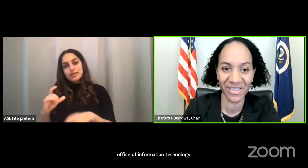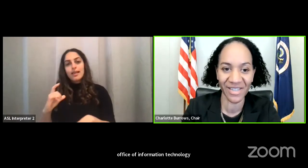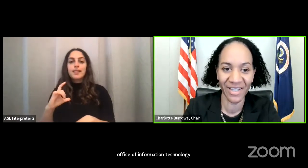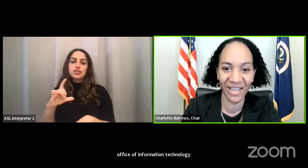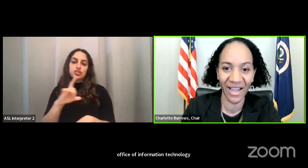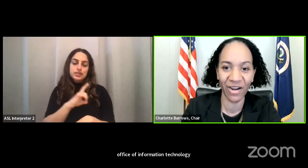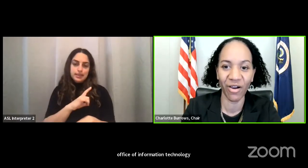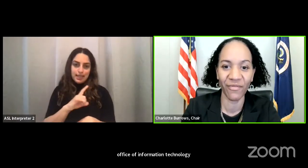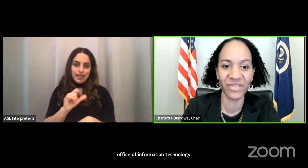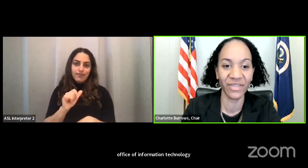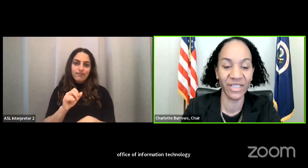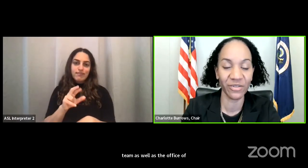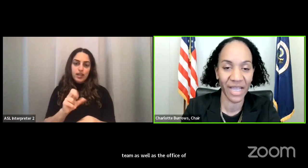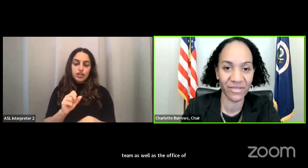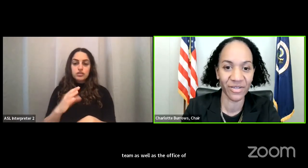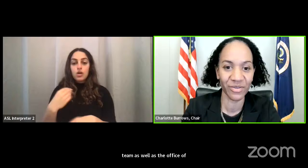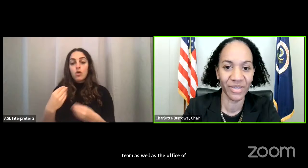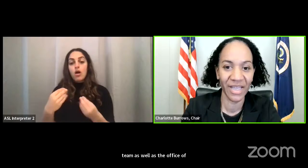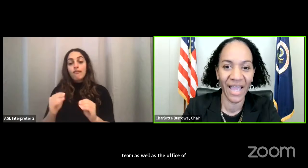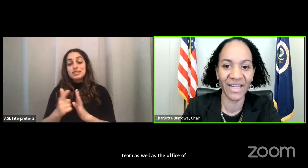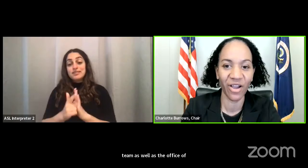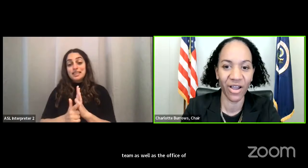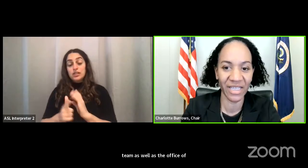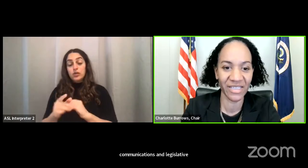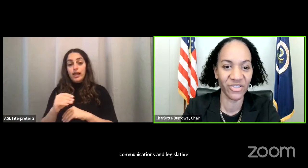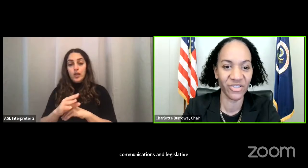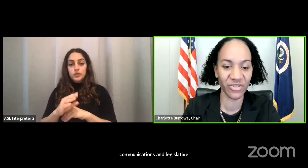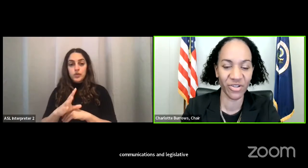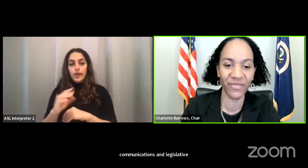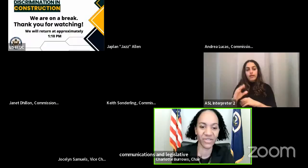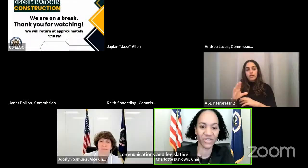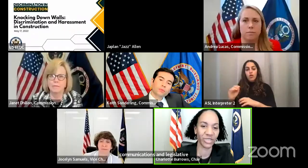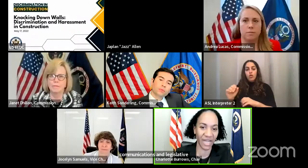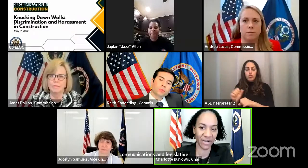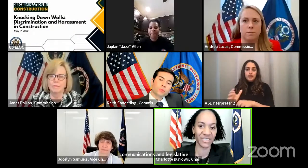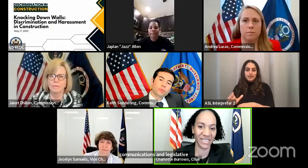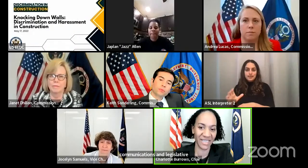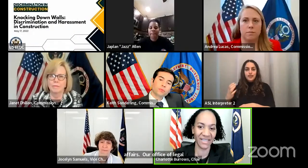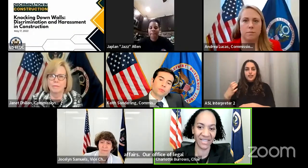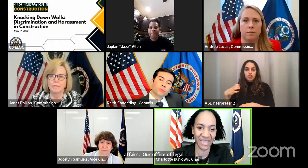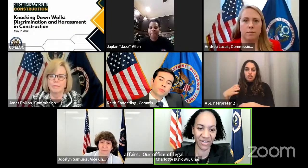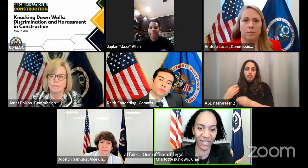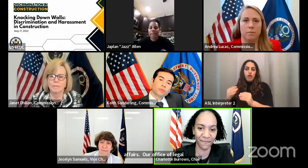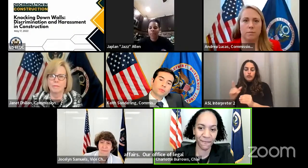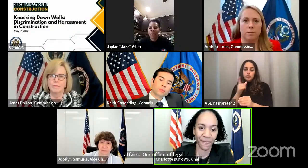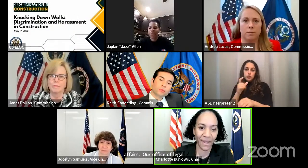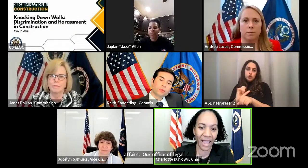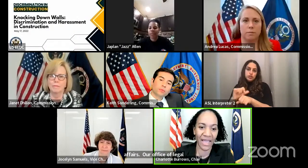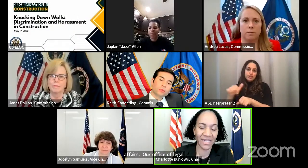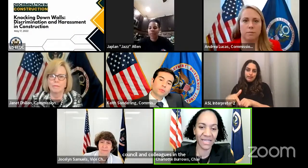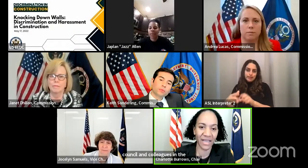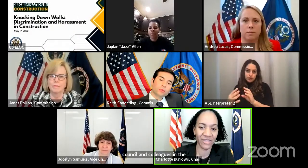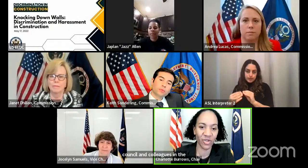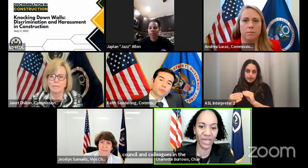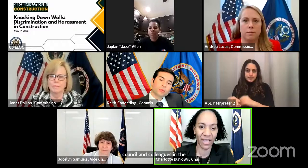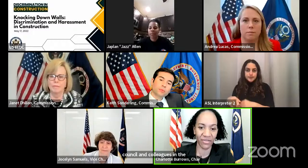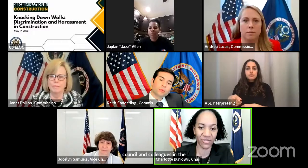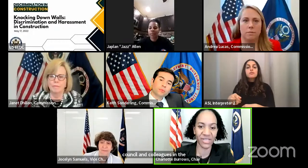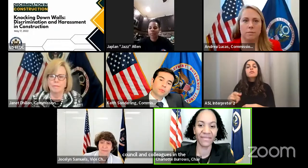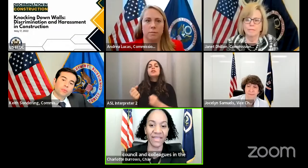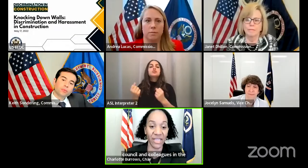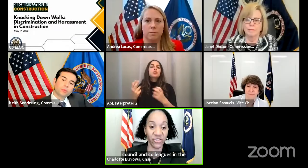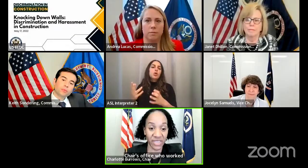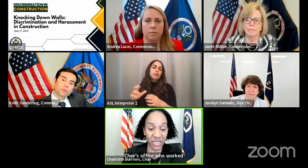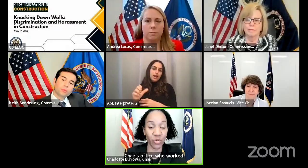affairs our office of legal counsel and colleagues in the chair's office who worked tirelessly in this hearing and so many